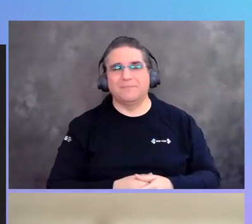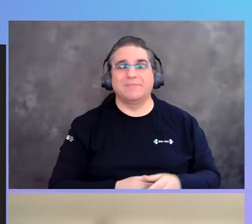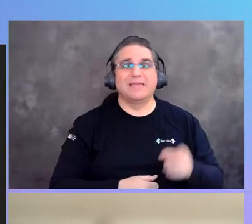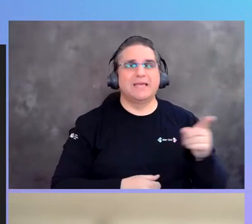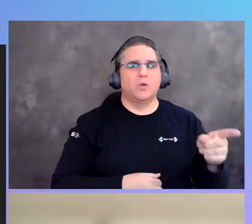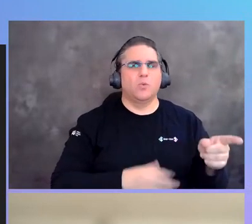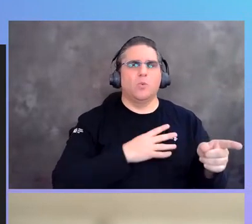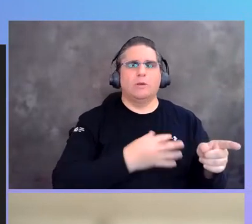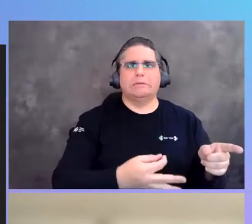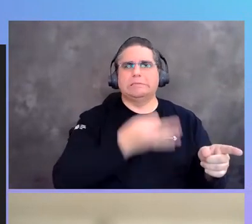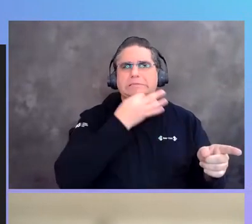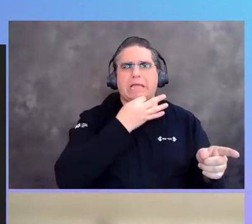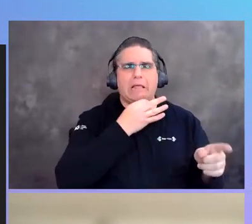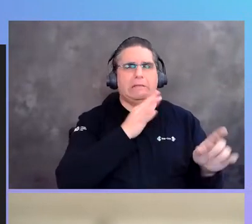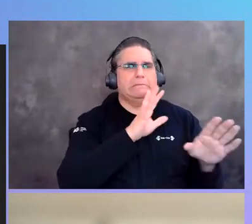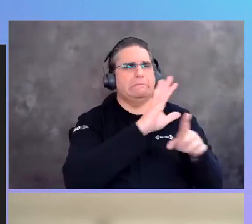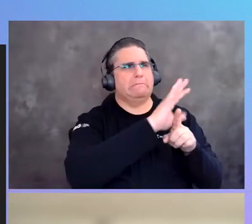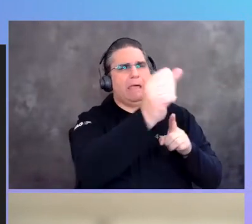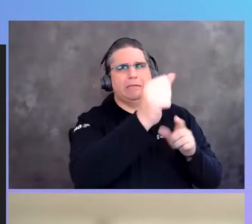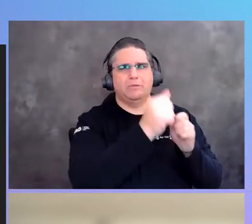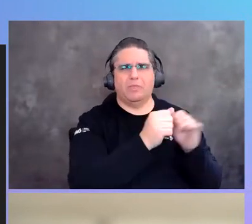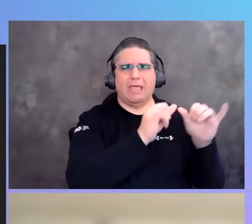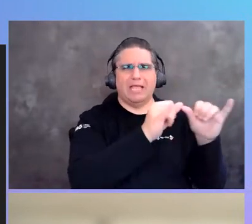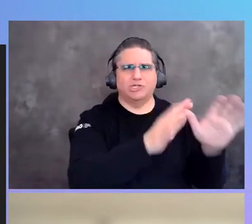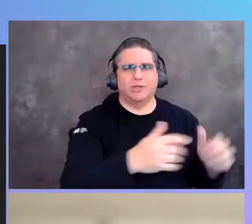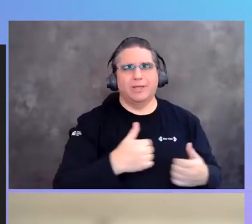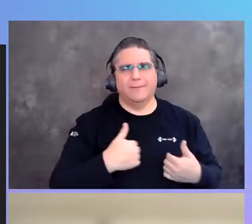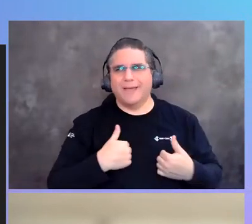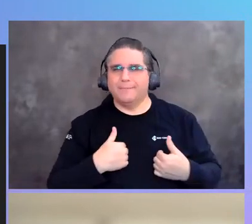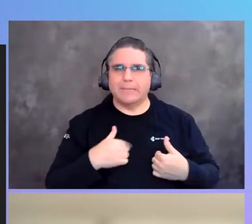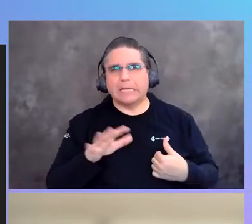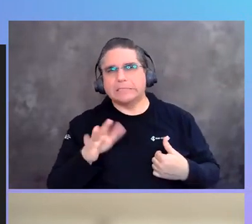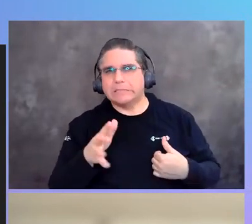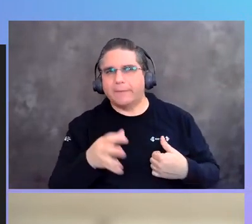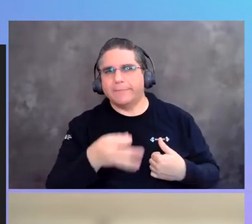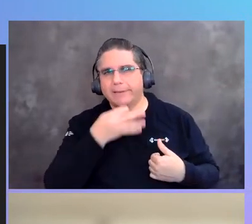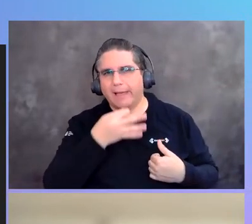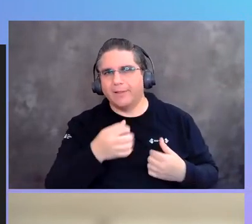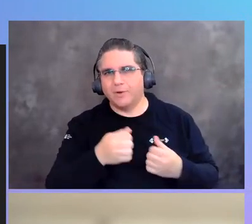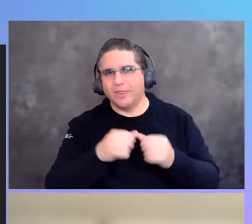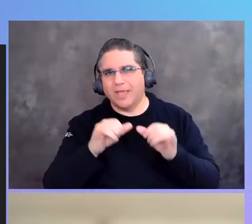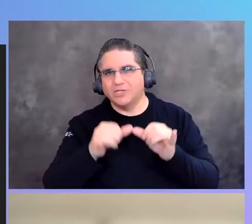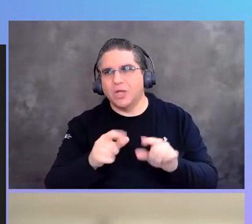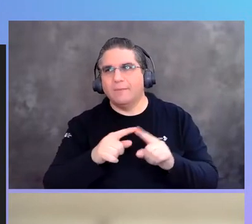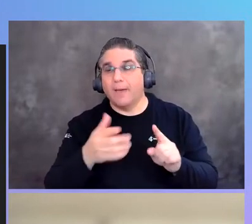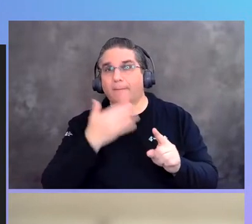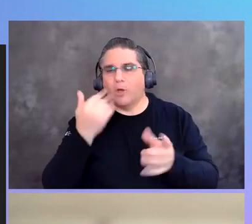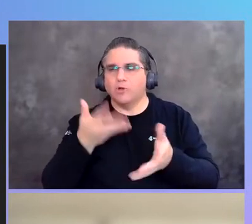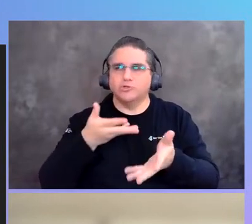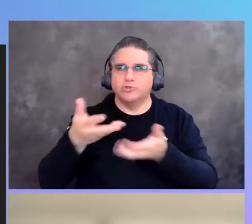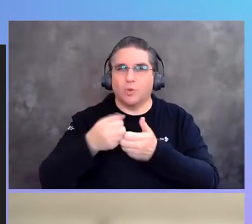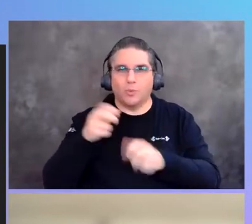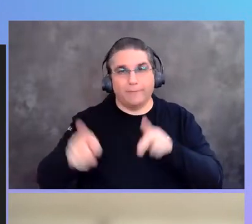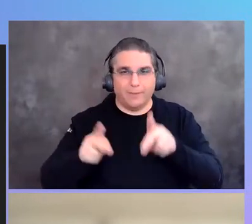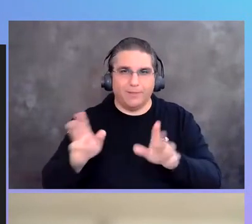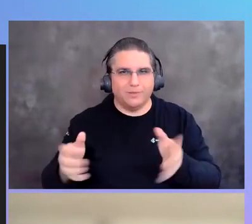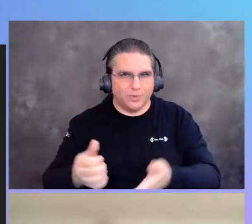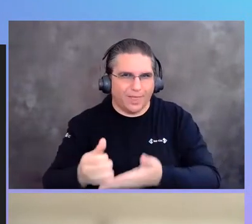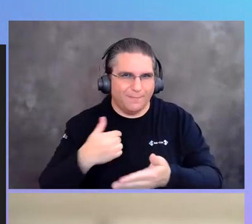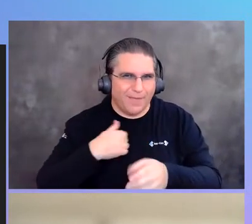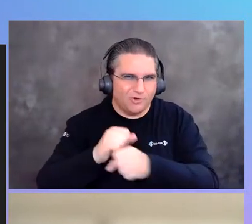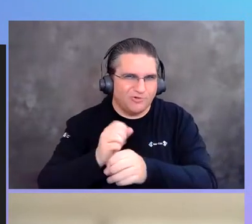for engineering. I had some talent for done engineering, and I could talk to people, so that kind of helped moved me along. And additionally, he